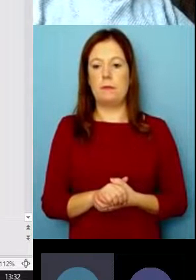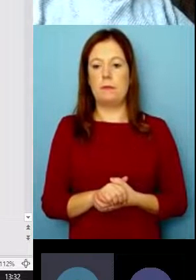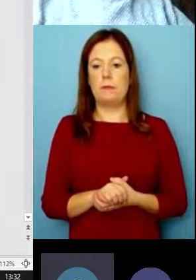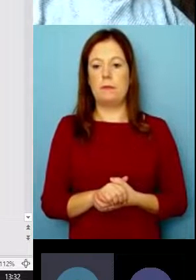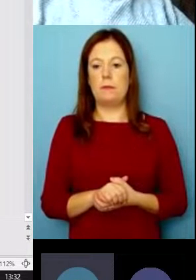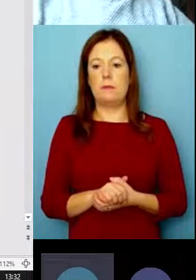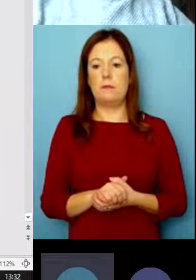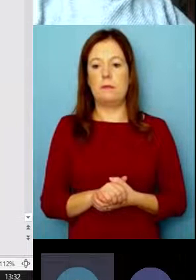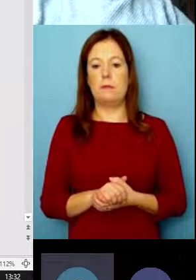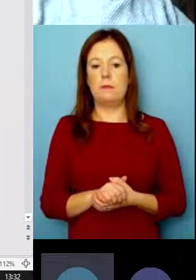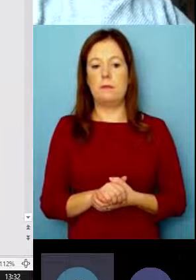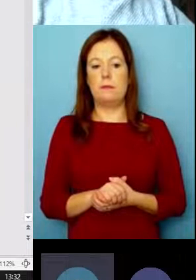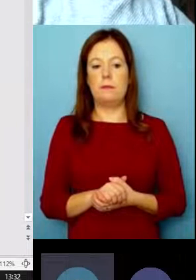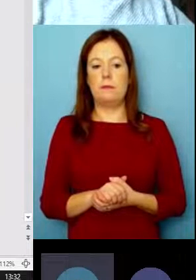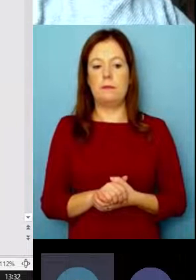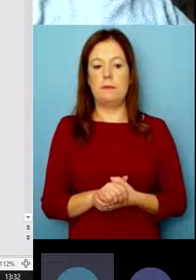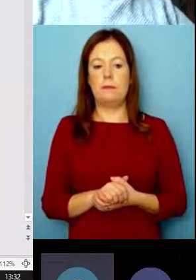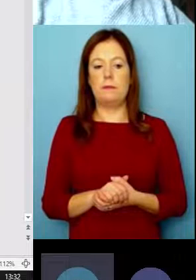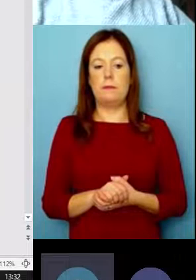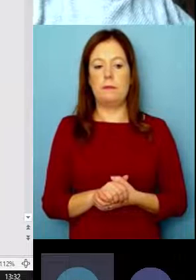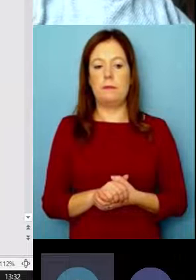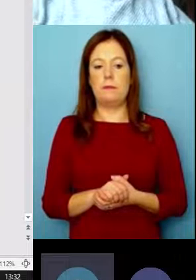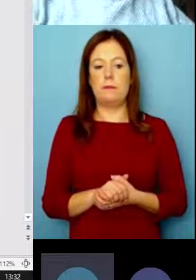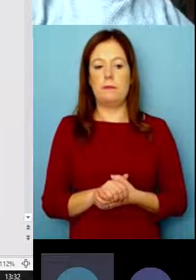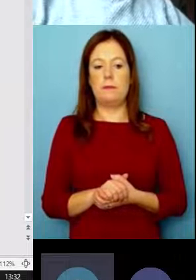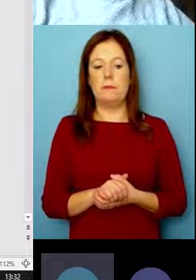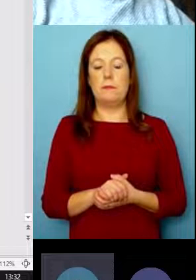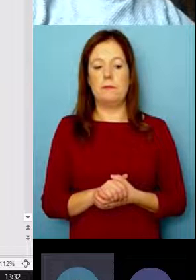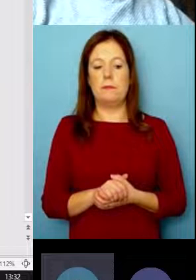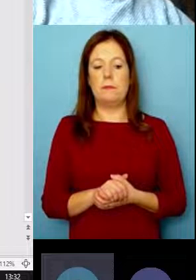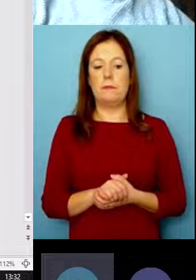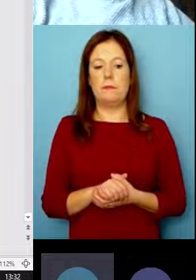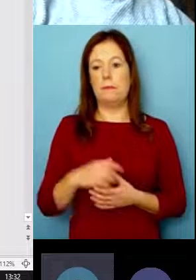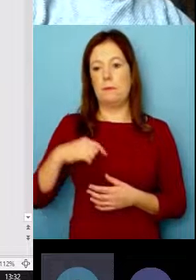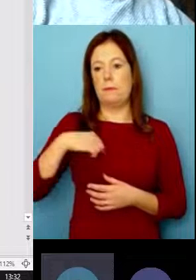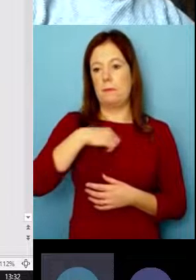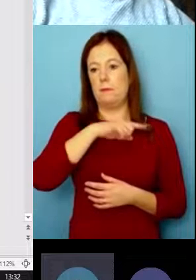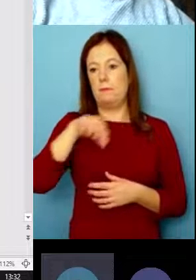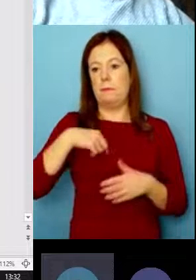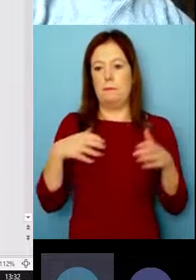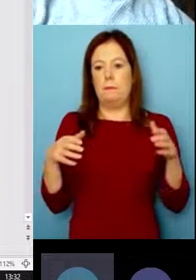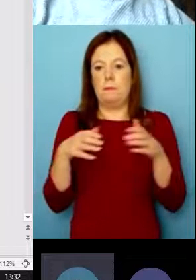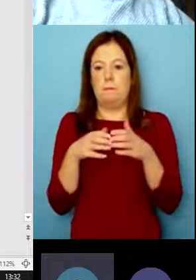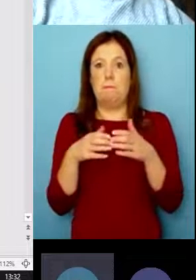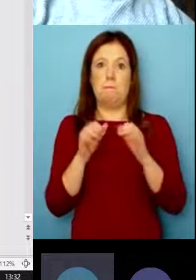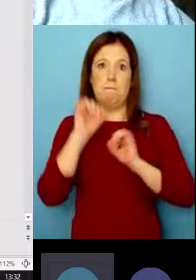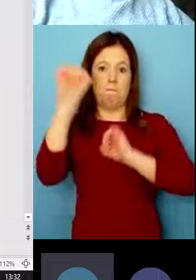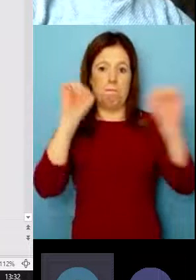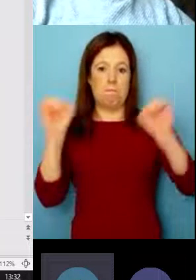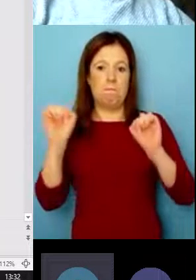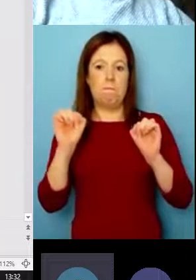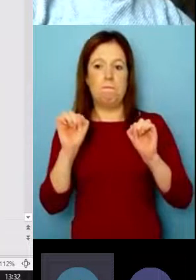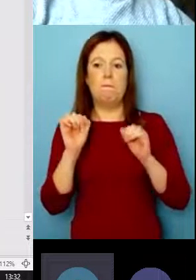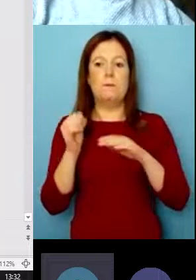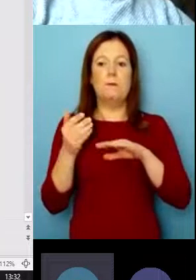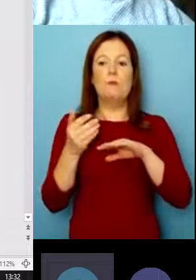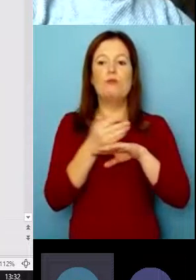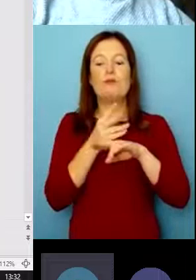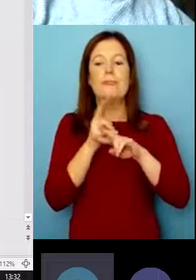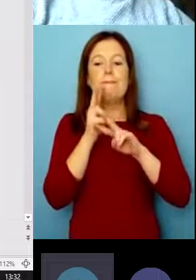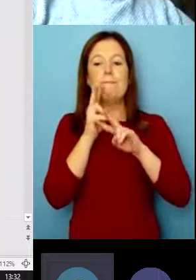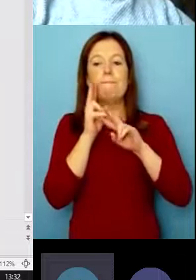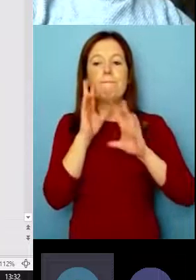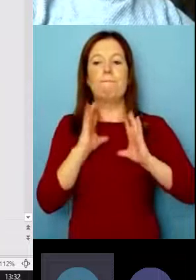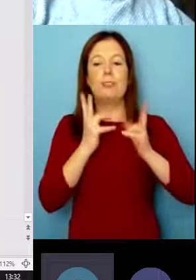We are the largest platform in the UK because we are in 18 million homes, both as Freeview Play products